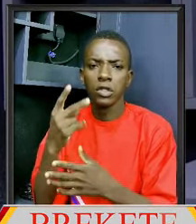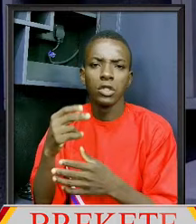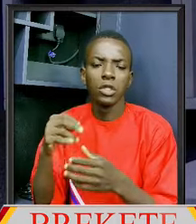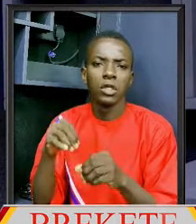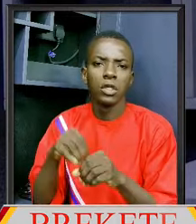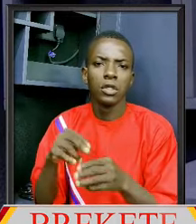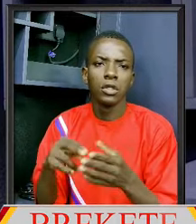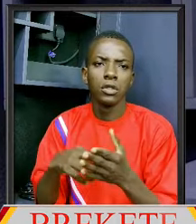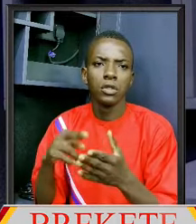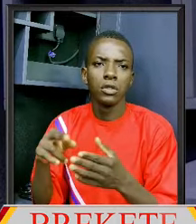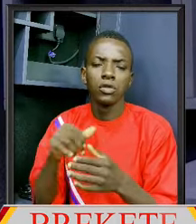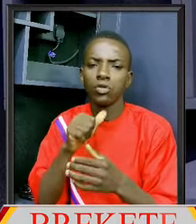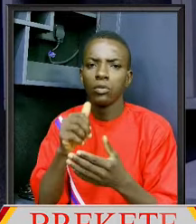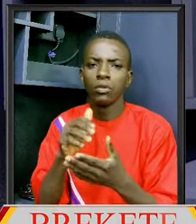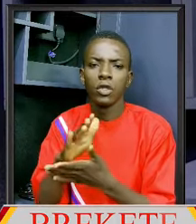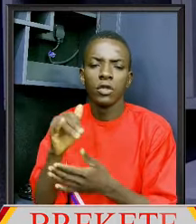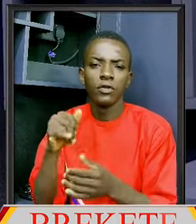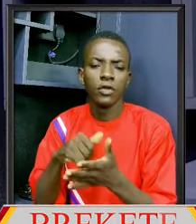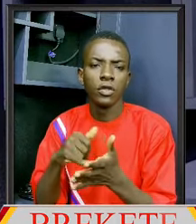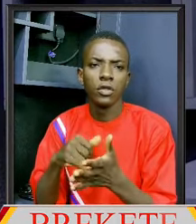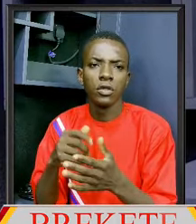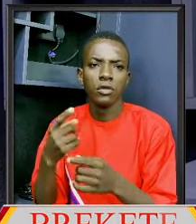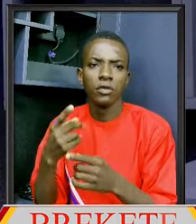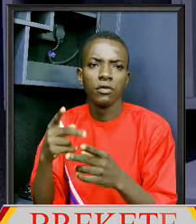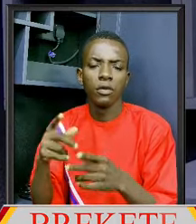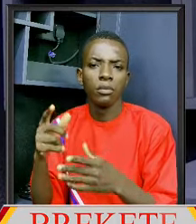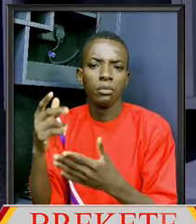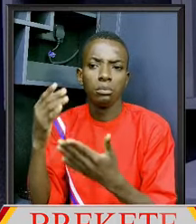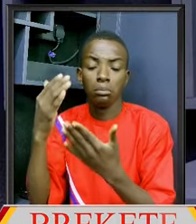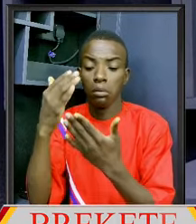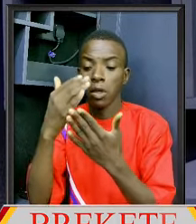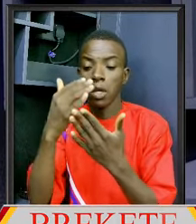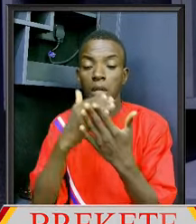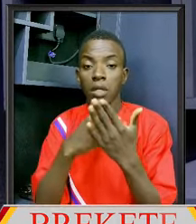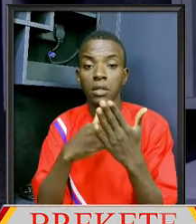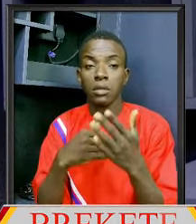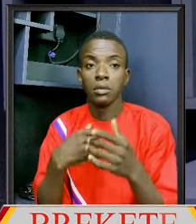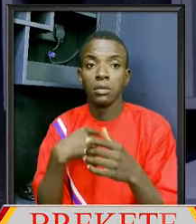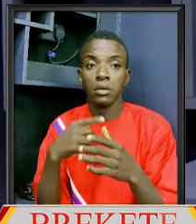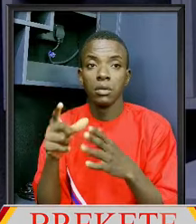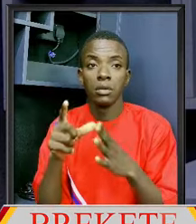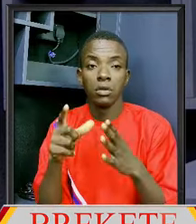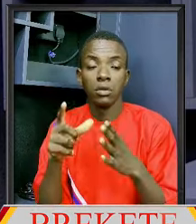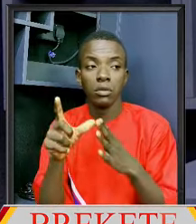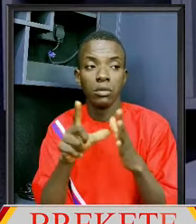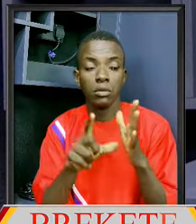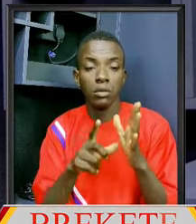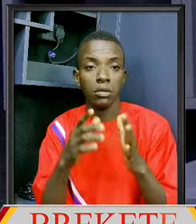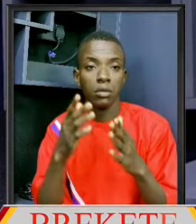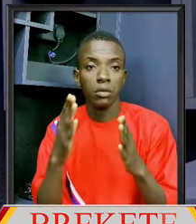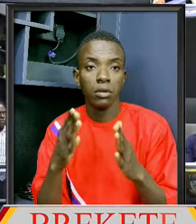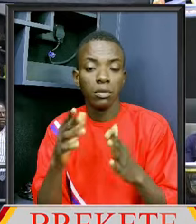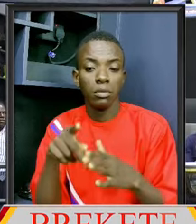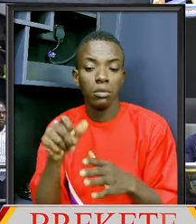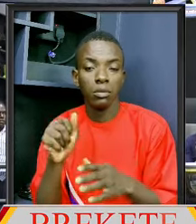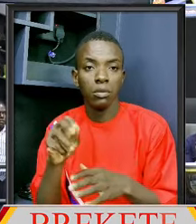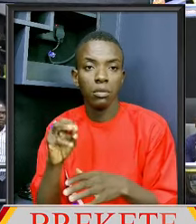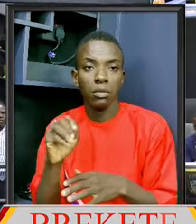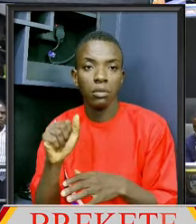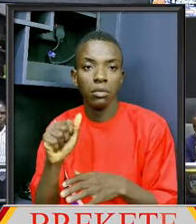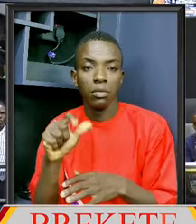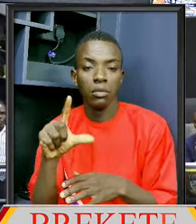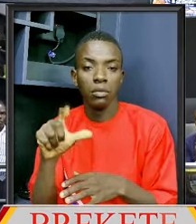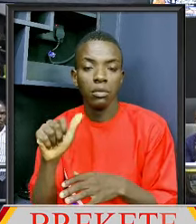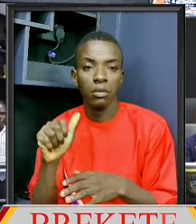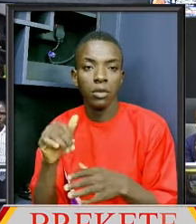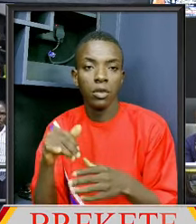result, you know, believe them. They can't discover, say, now from labeling, me and Barrister Pamela go do test. They carry two of them.